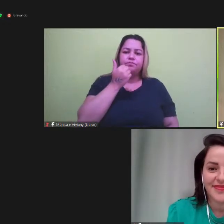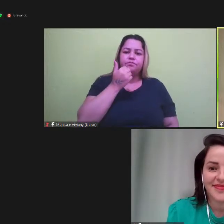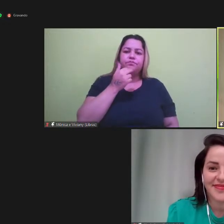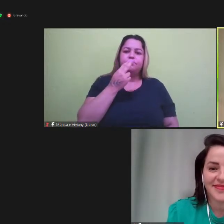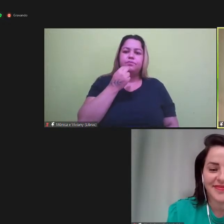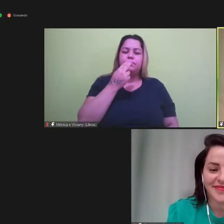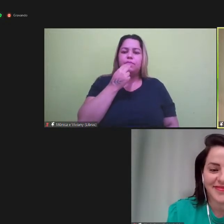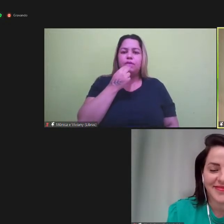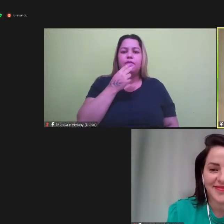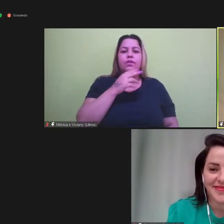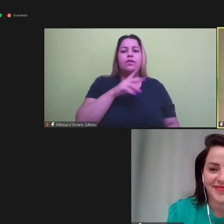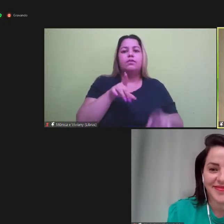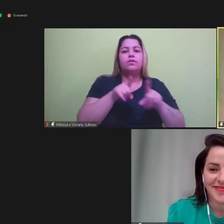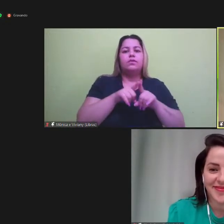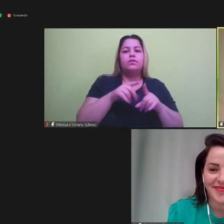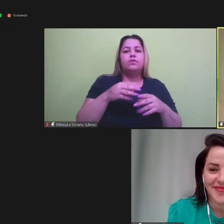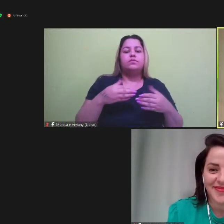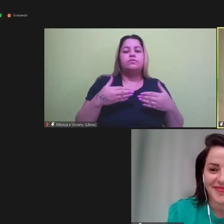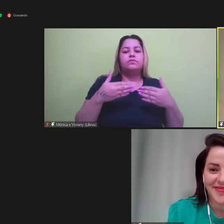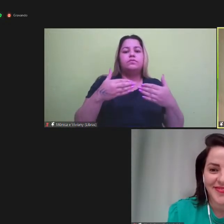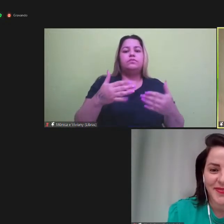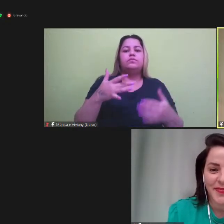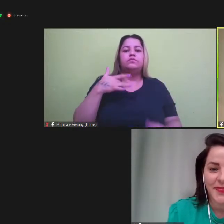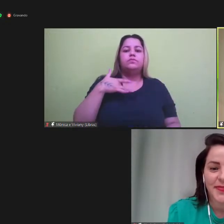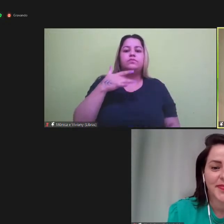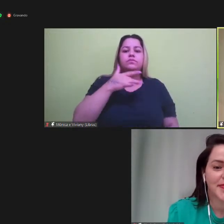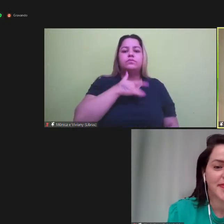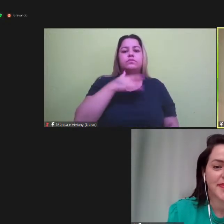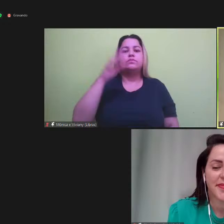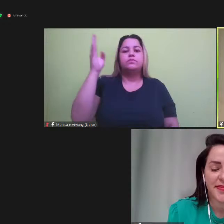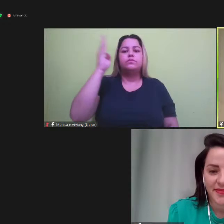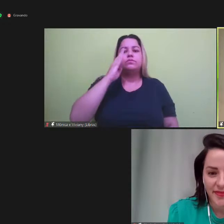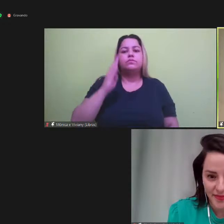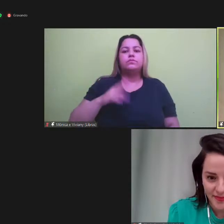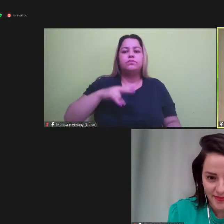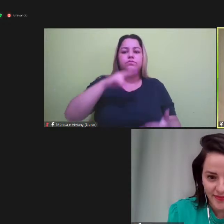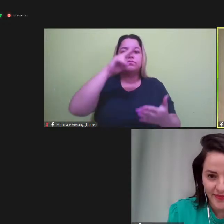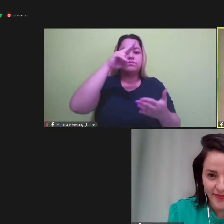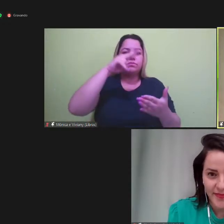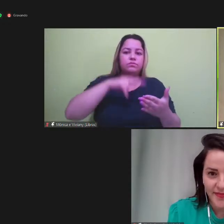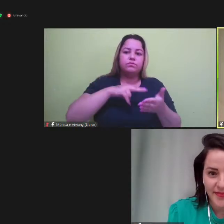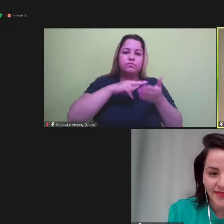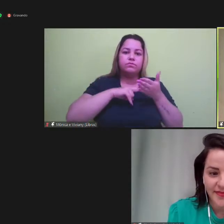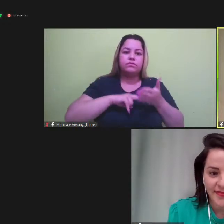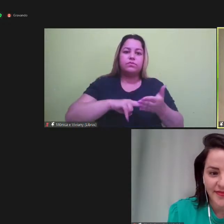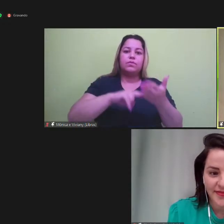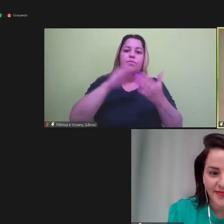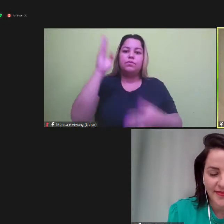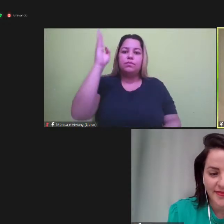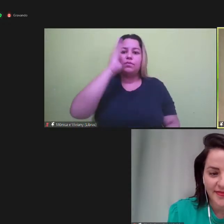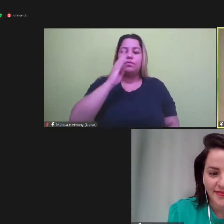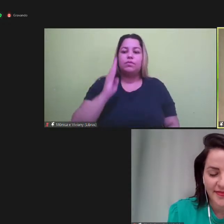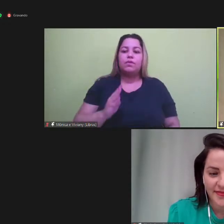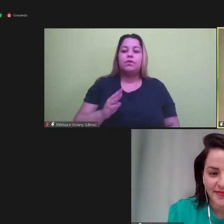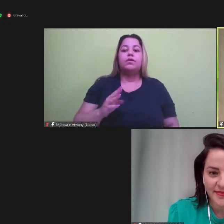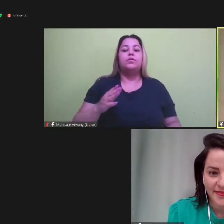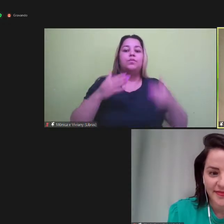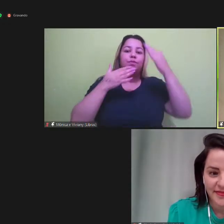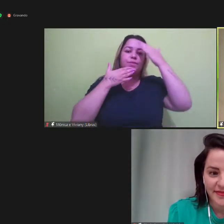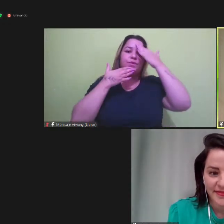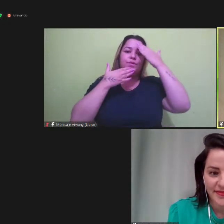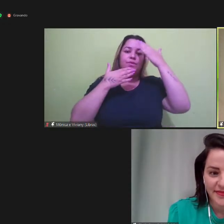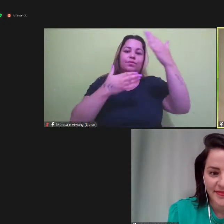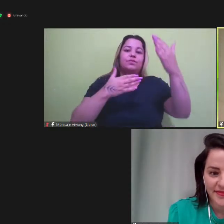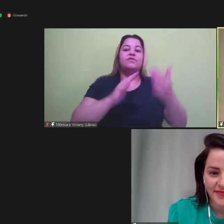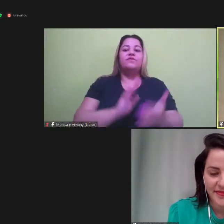Food and Nutrition, ASEGAN from the Ministry of Health in Brazil, to read the second letter of Brasilia.